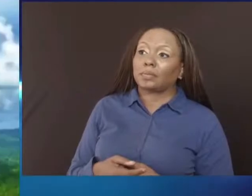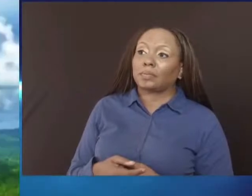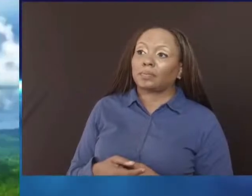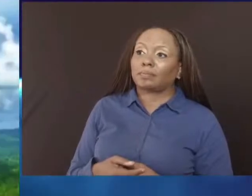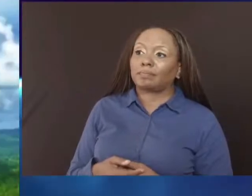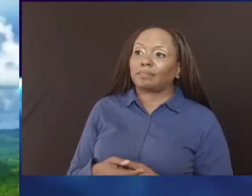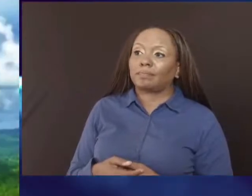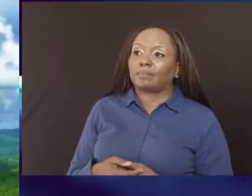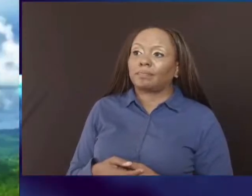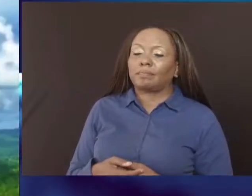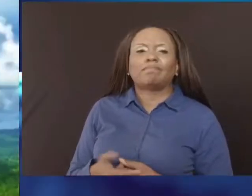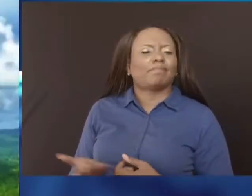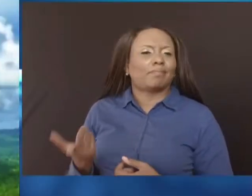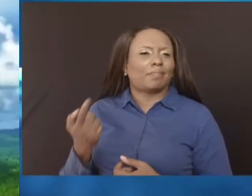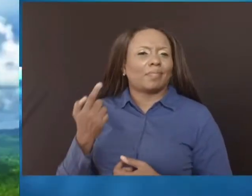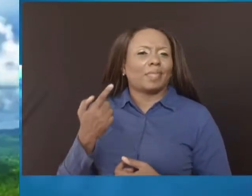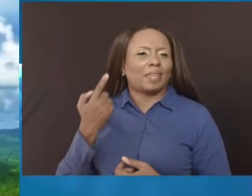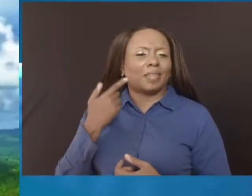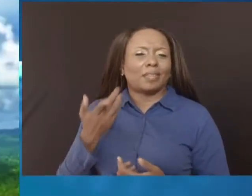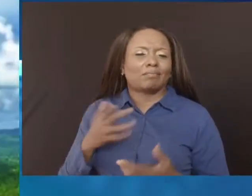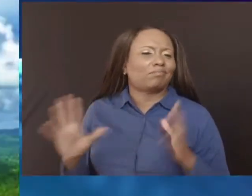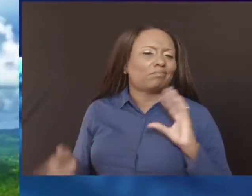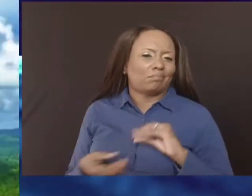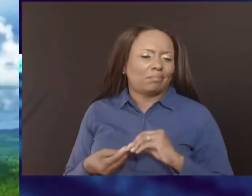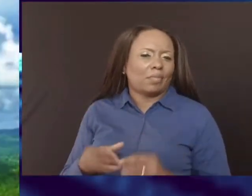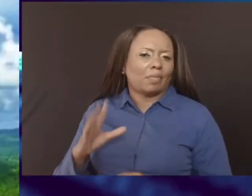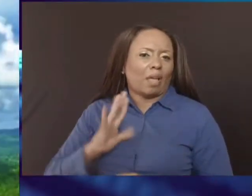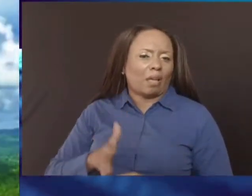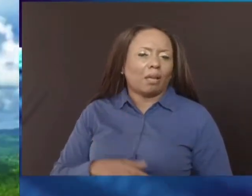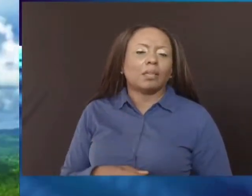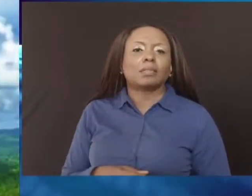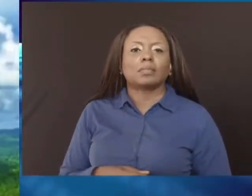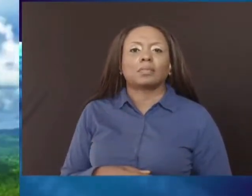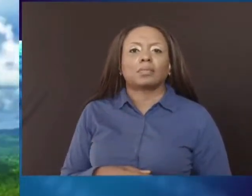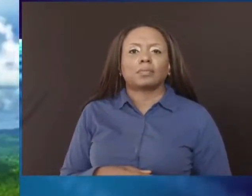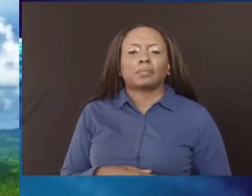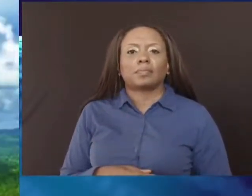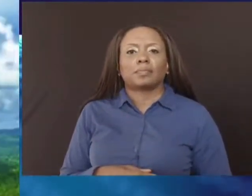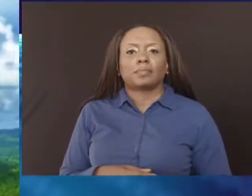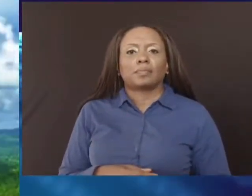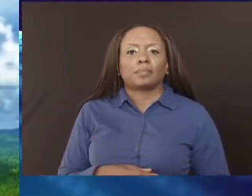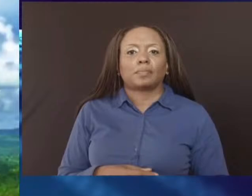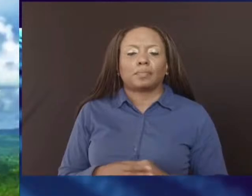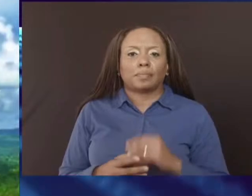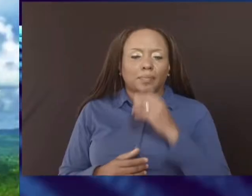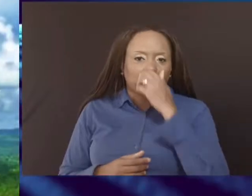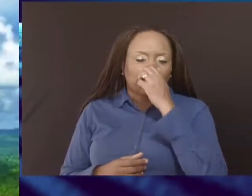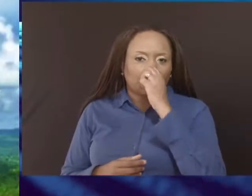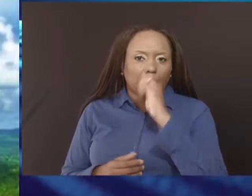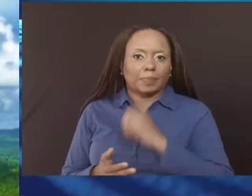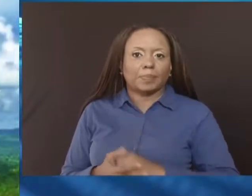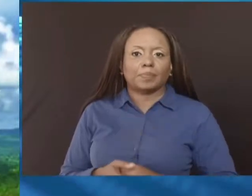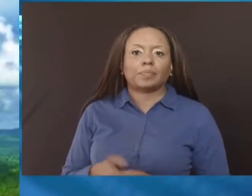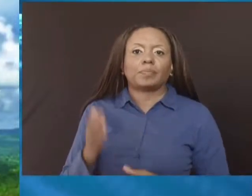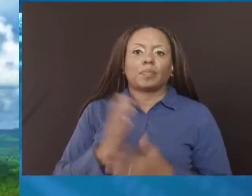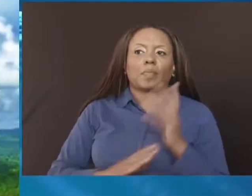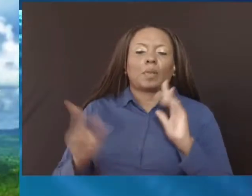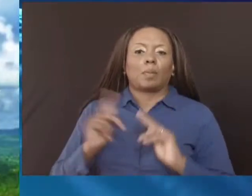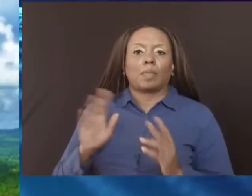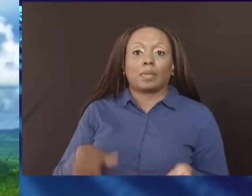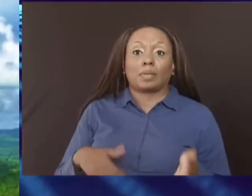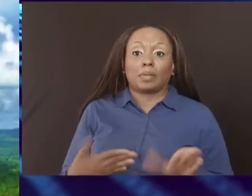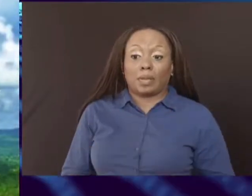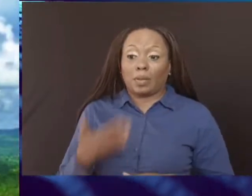Yes, I think you actually summed it up quite beautifully. For those persons who have died at home and we are not sure of